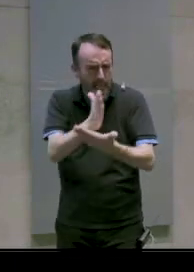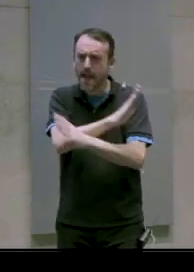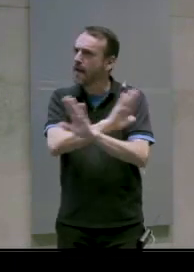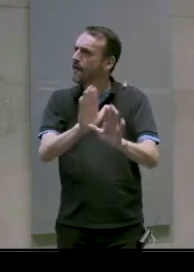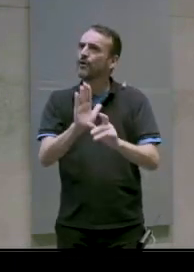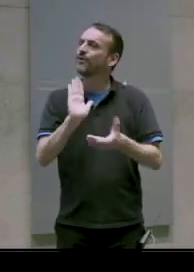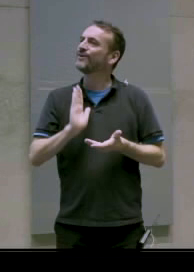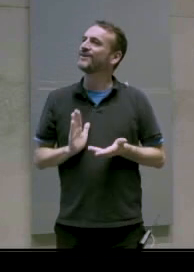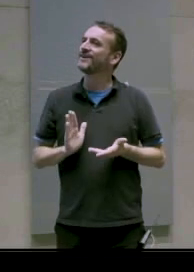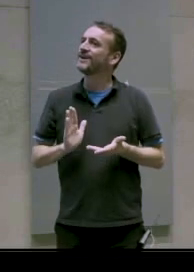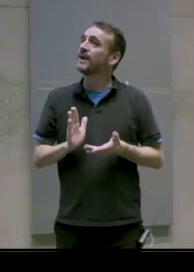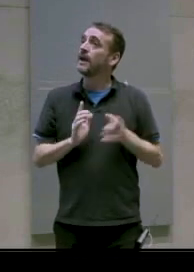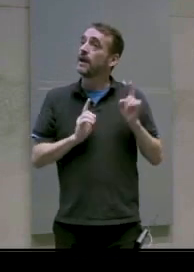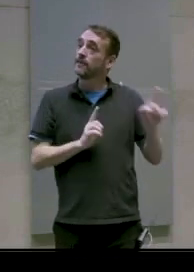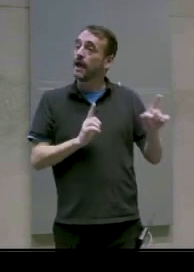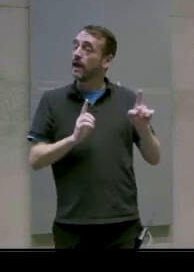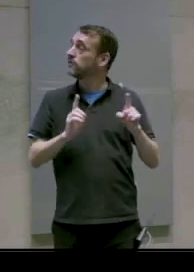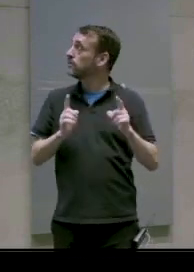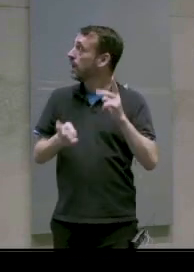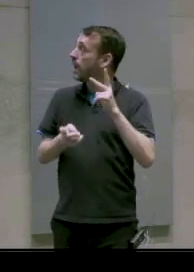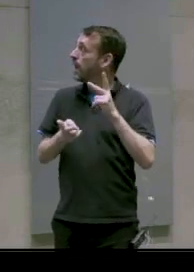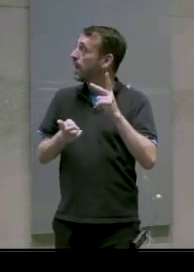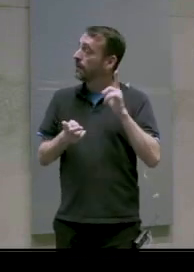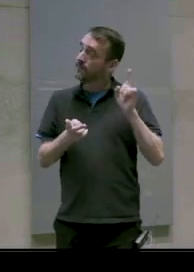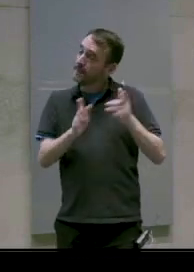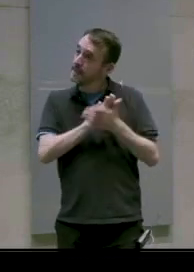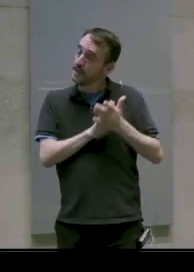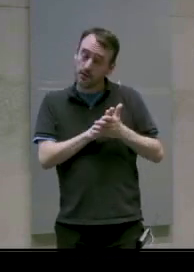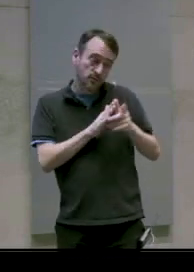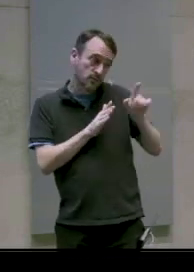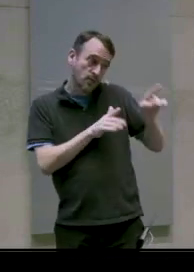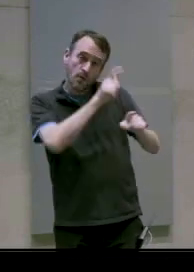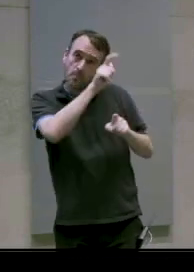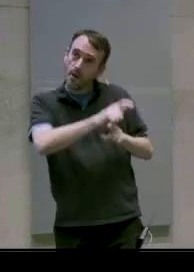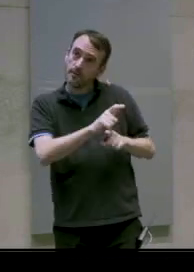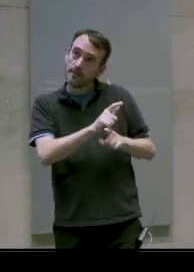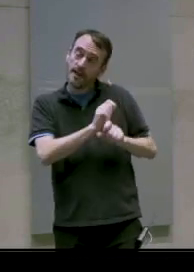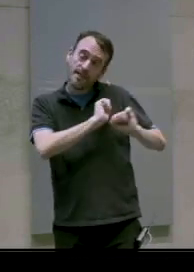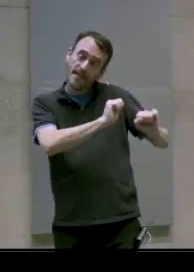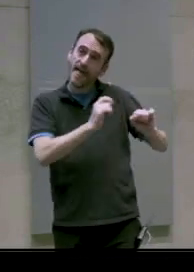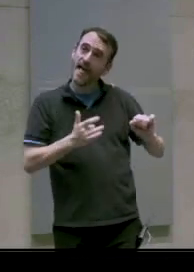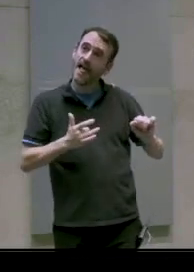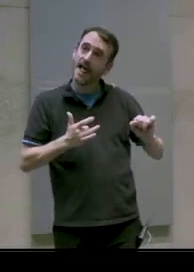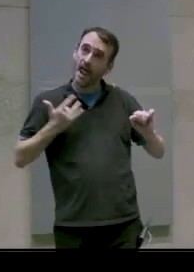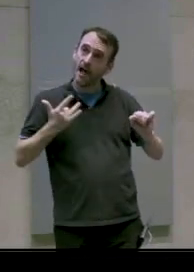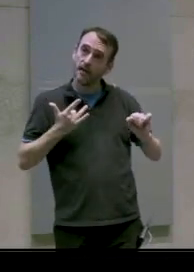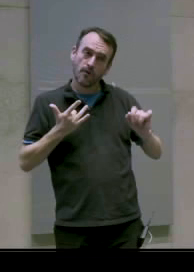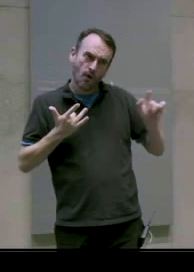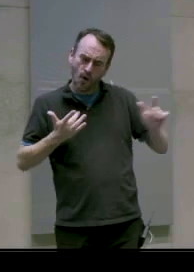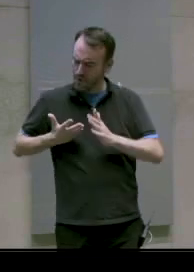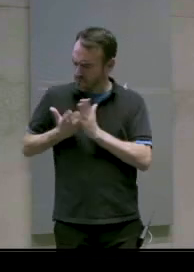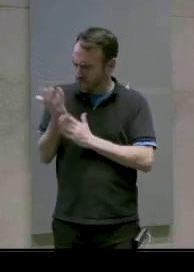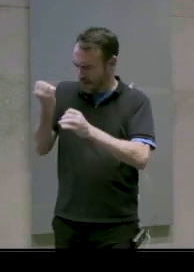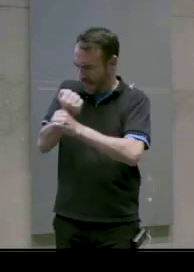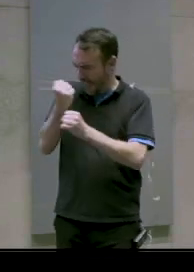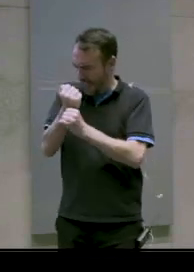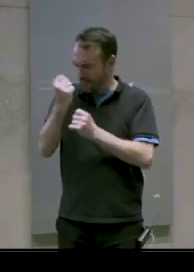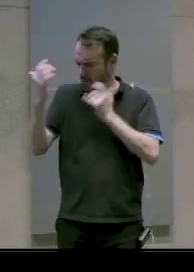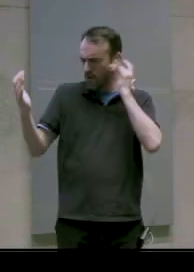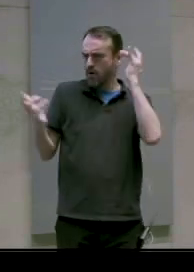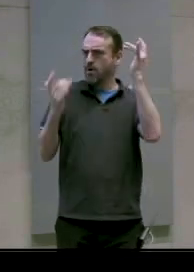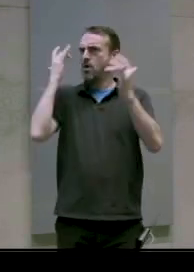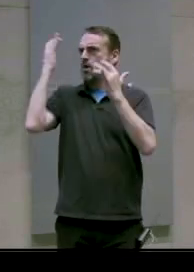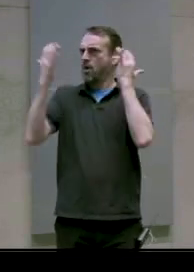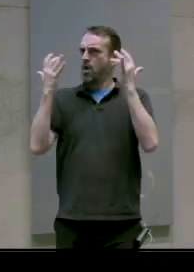that the workshop participant reflected on their own life through the game, and that it made them consider how they perceive other people and